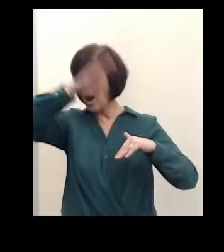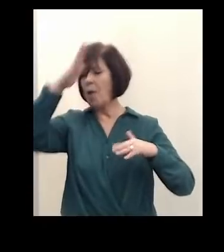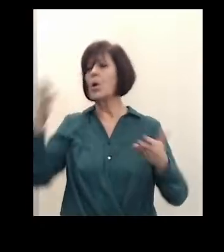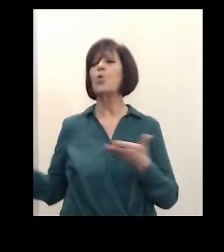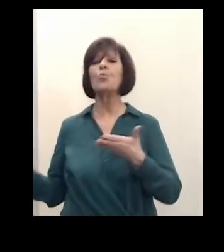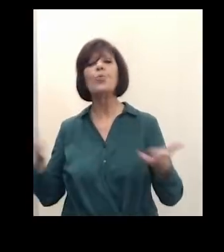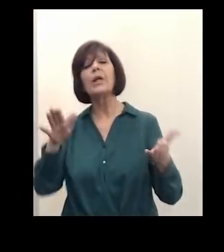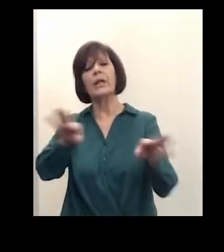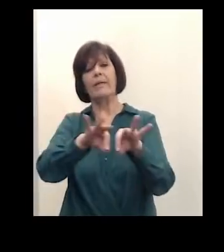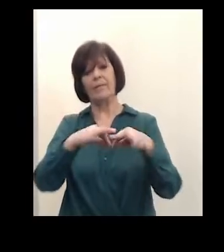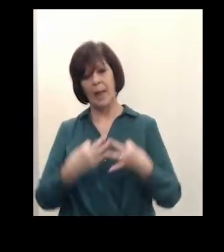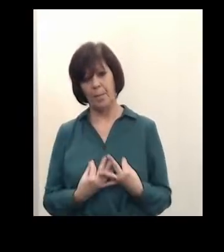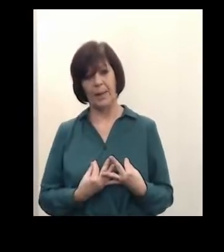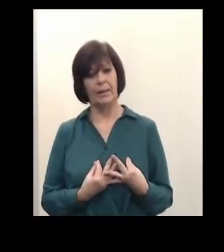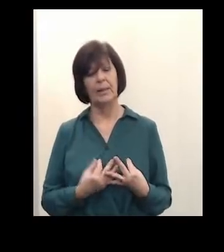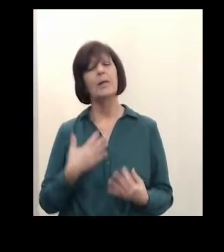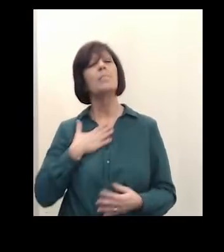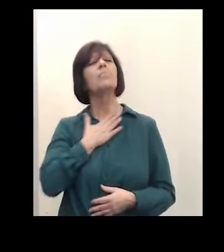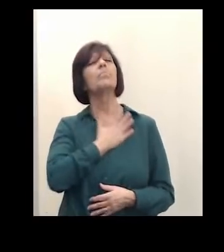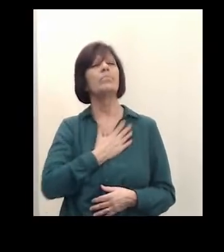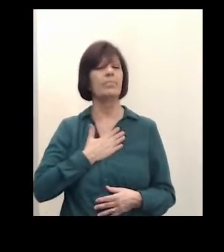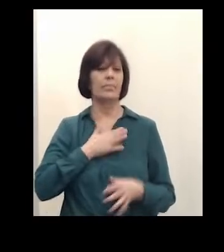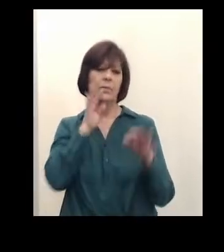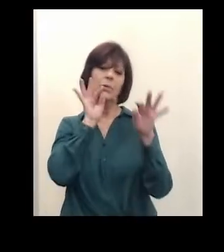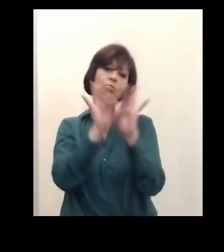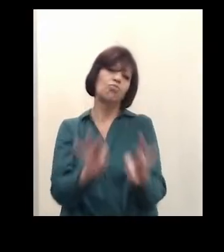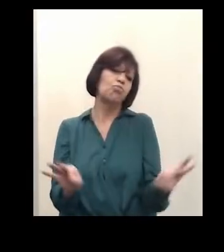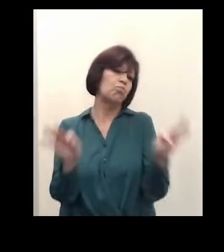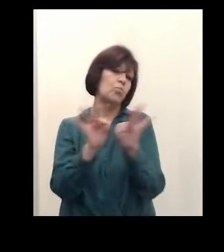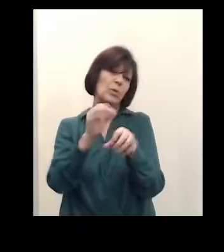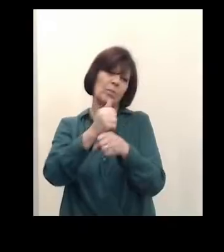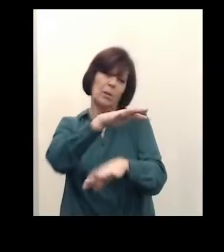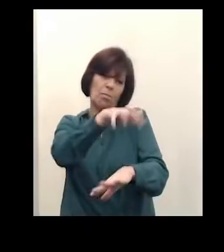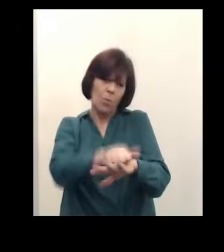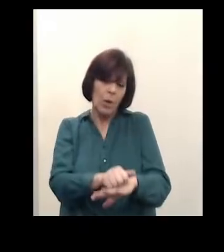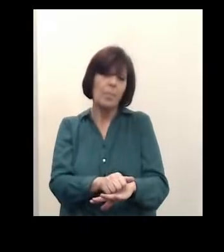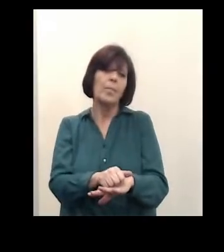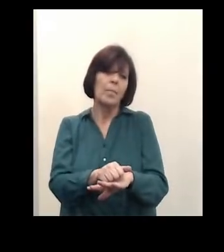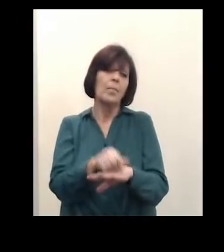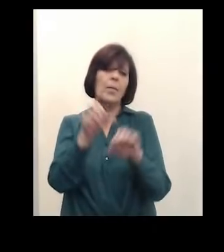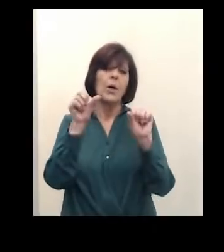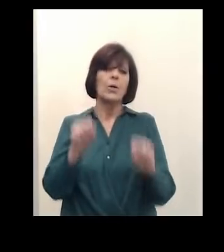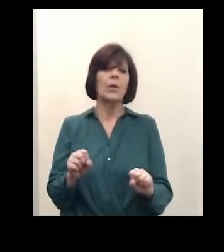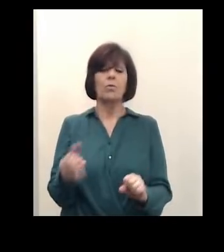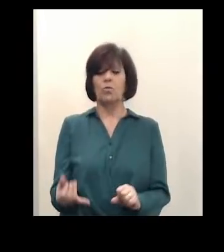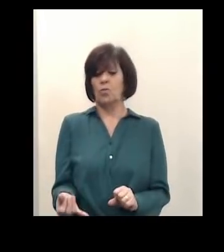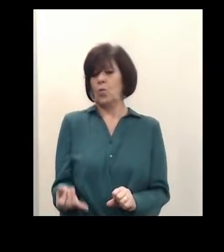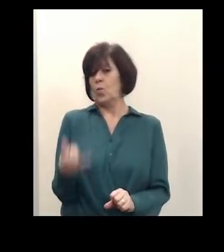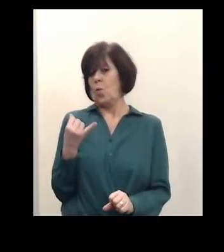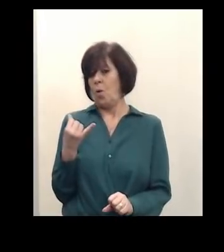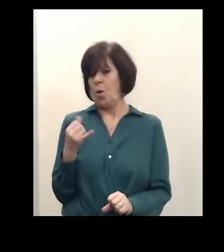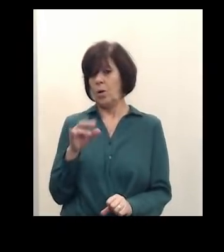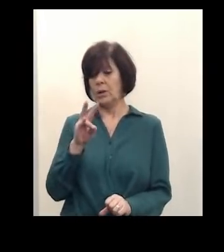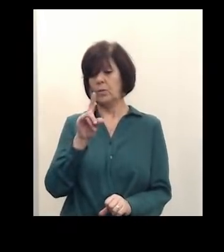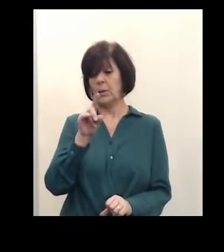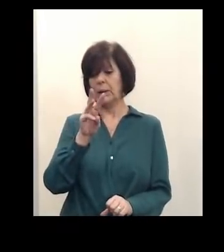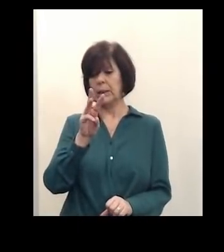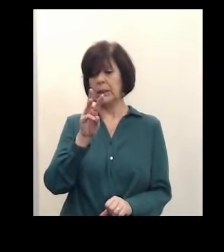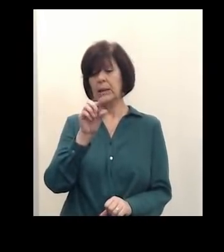families. Please, it's very important that you make an appointment. You can either give us a call at